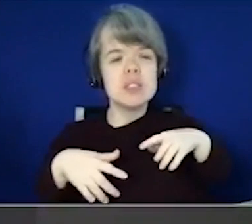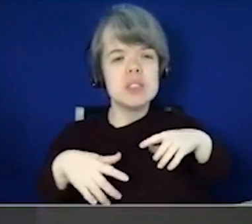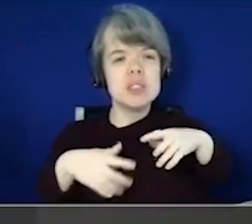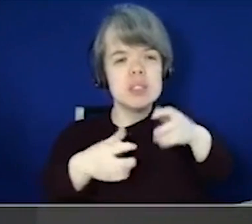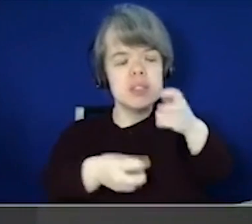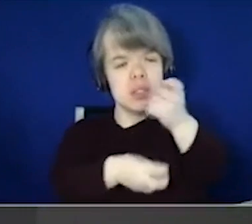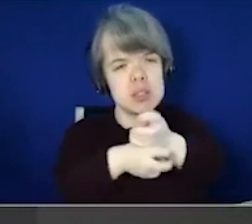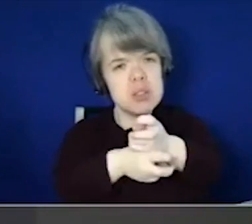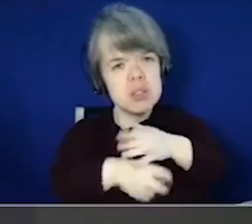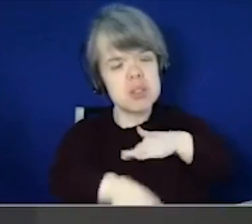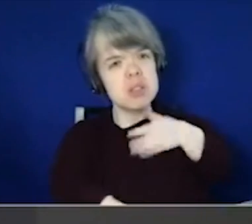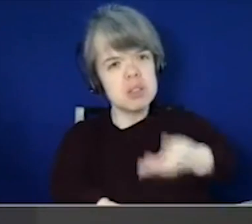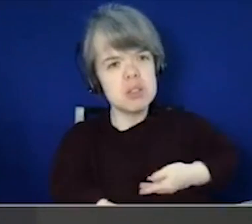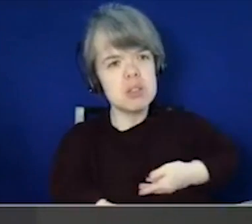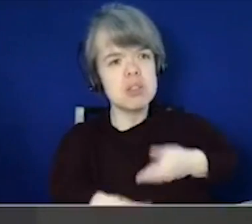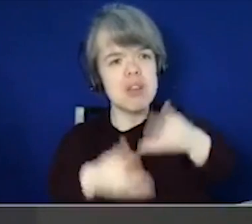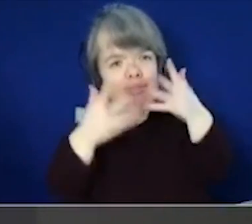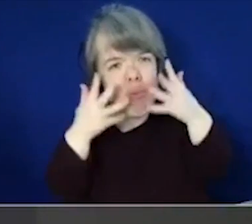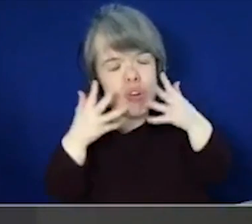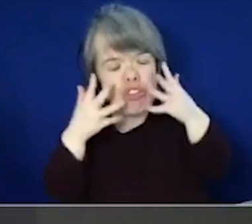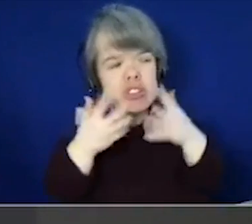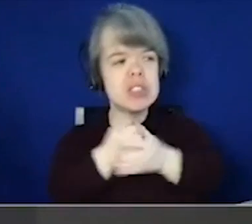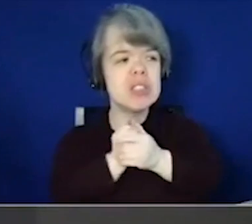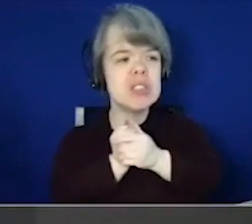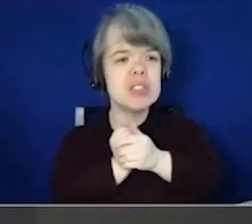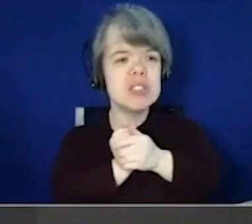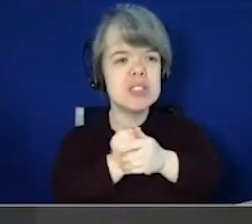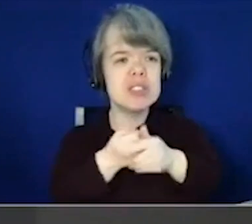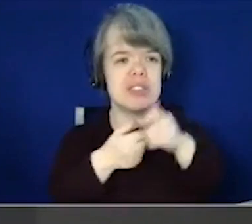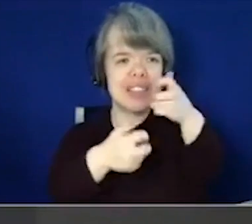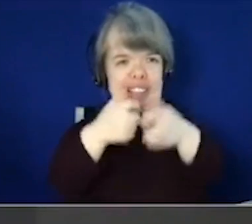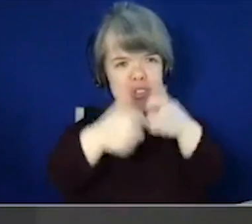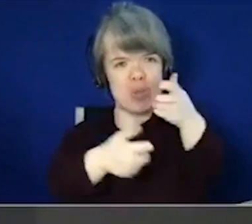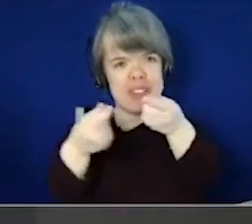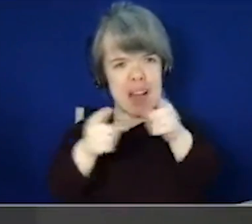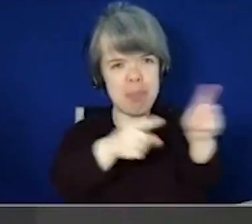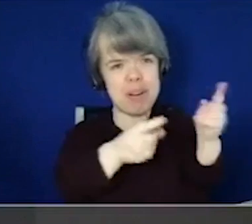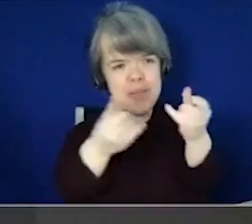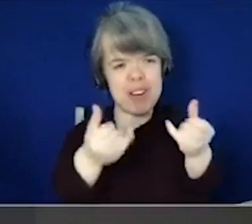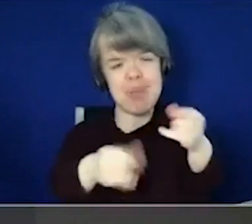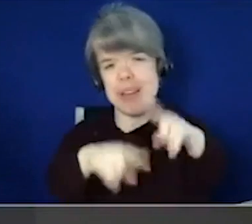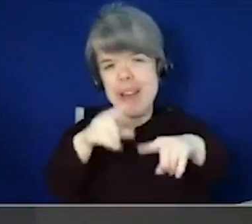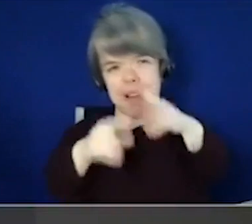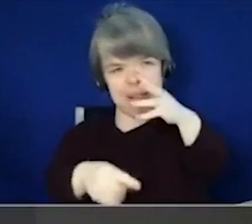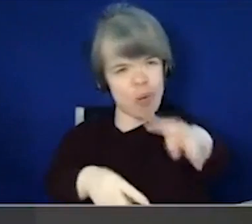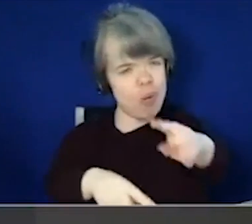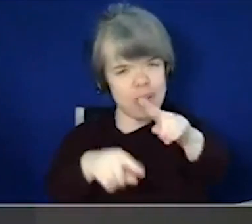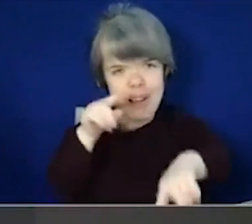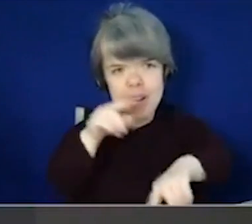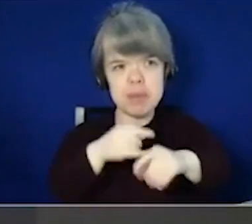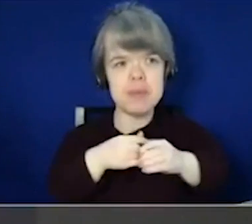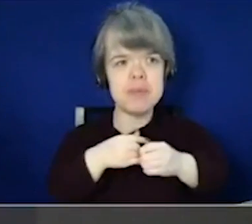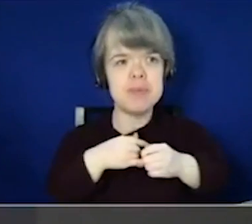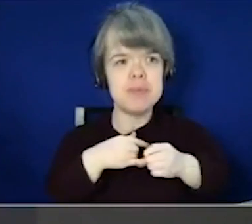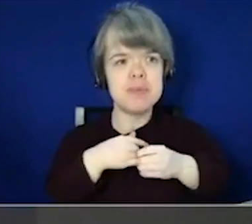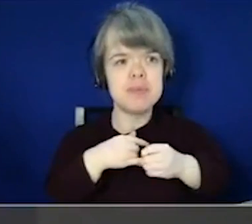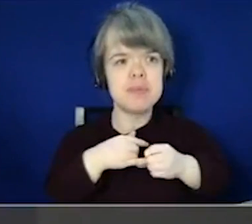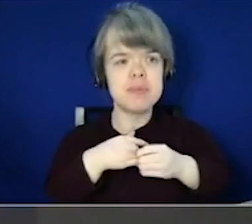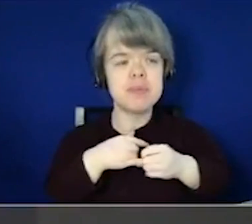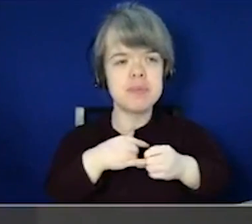And unfortunately, it is an issue that's going on right now, and we can't ignore it. There is an outside force that is trying